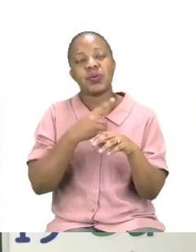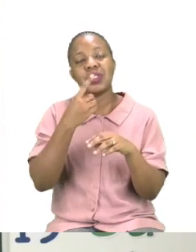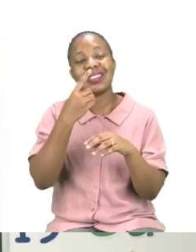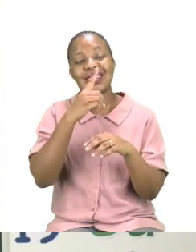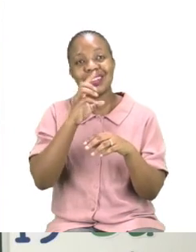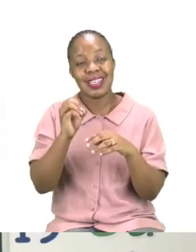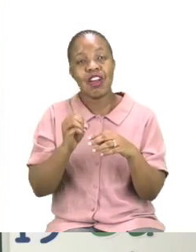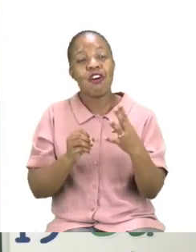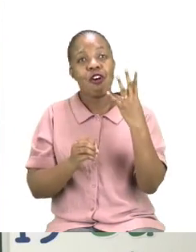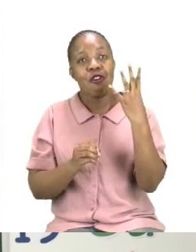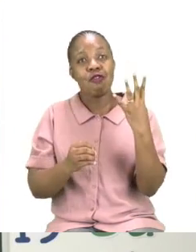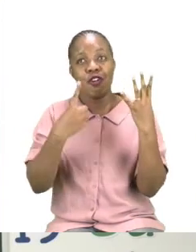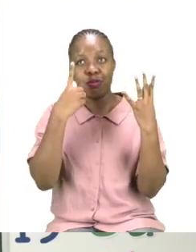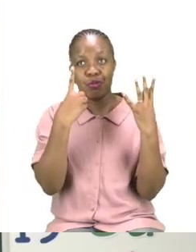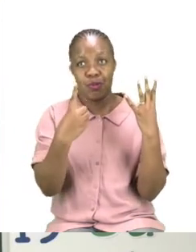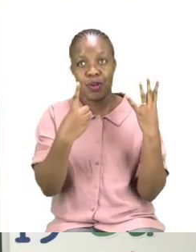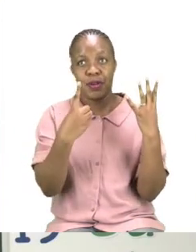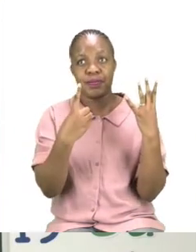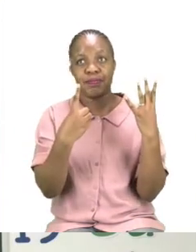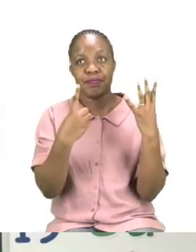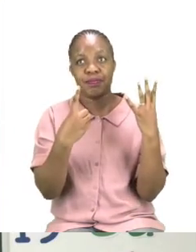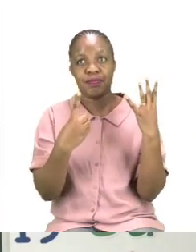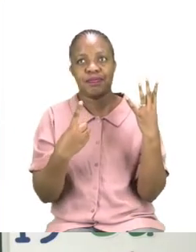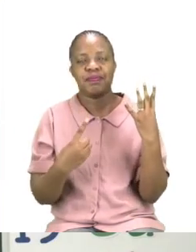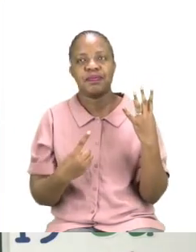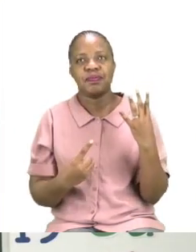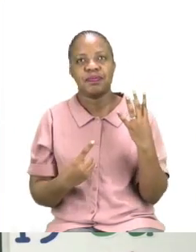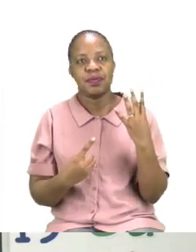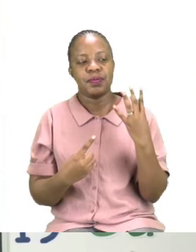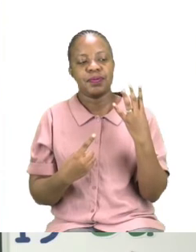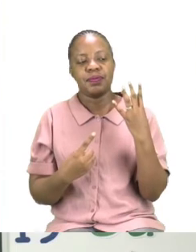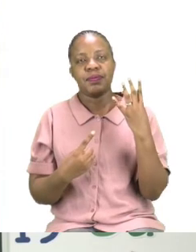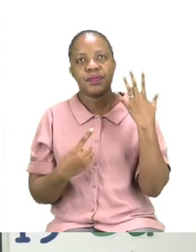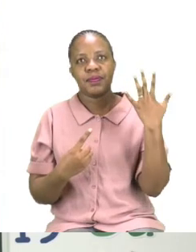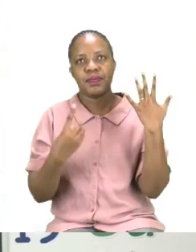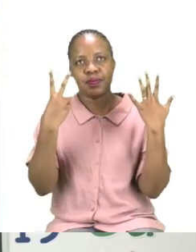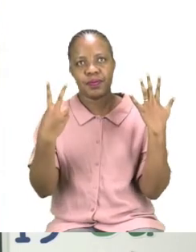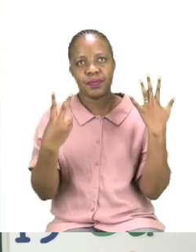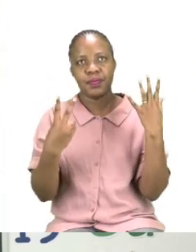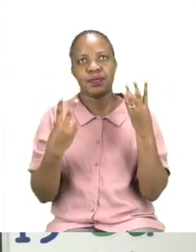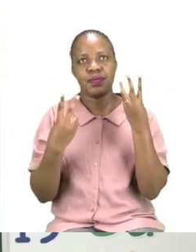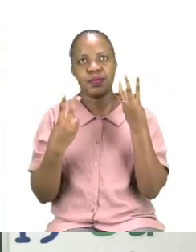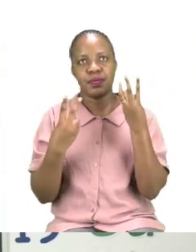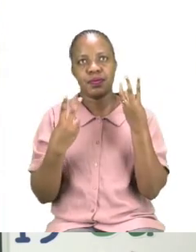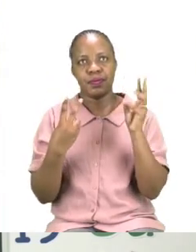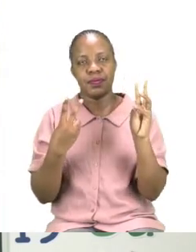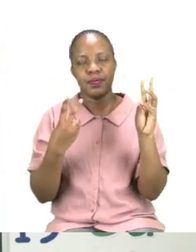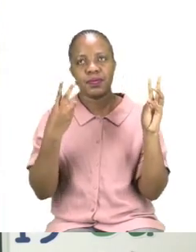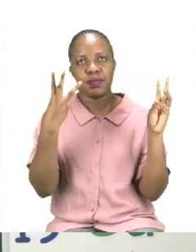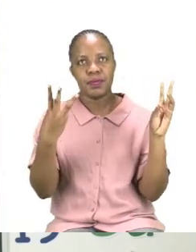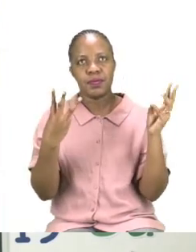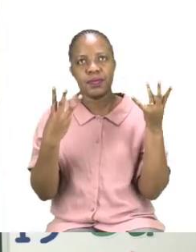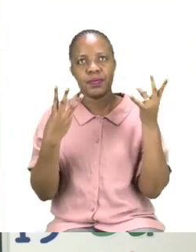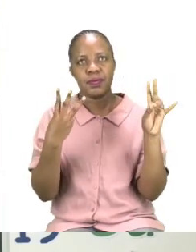1. So let us go. 1, 2, 3, 4,